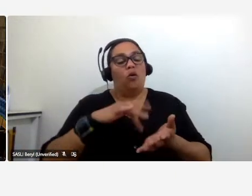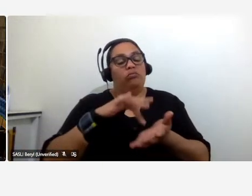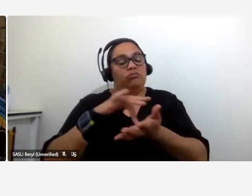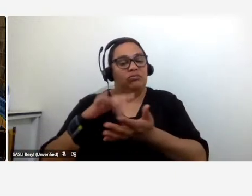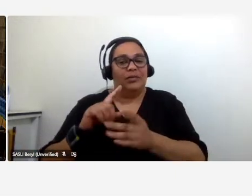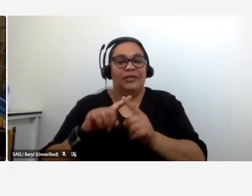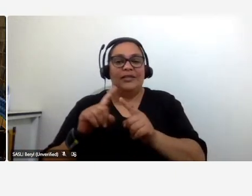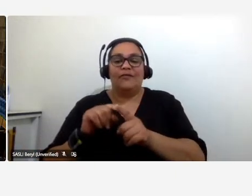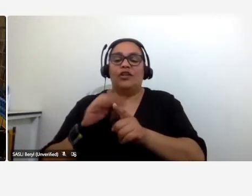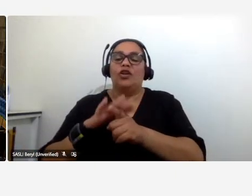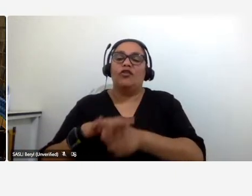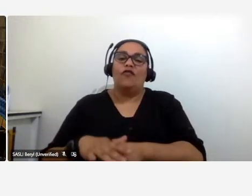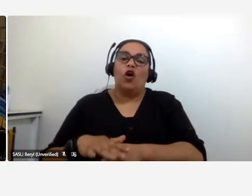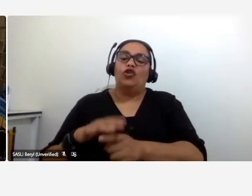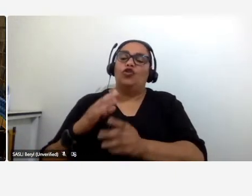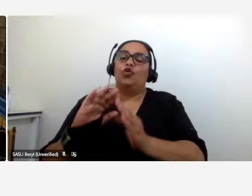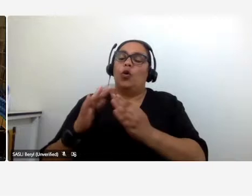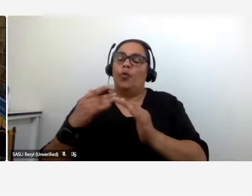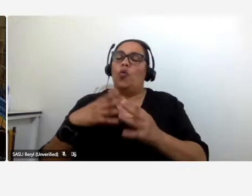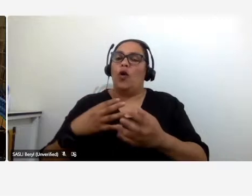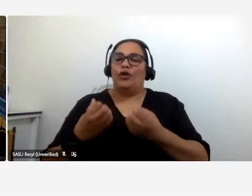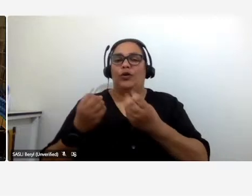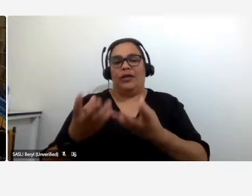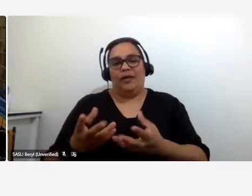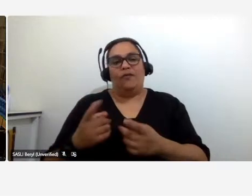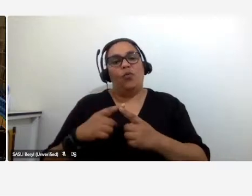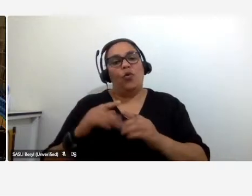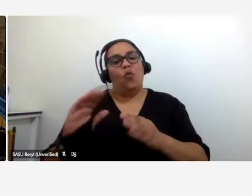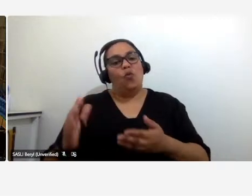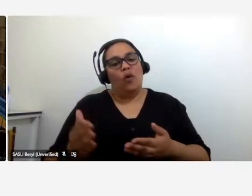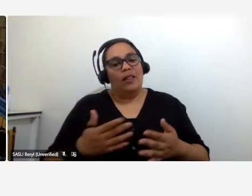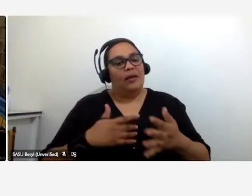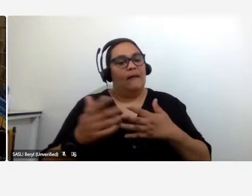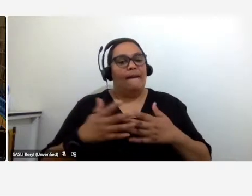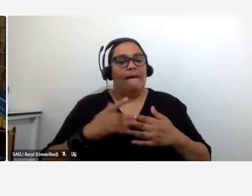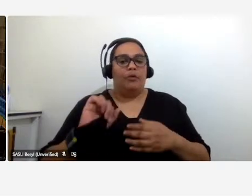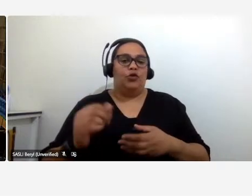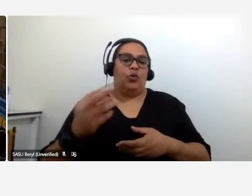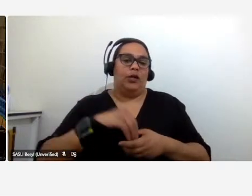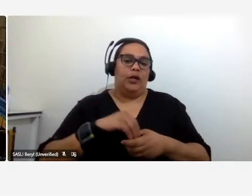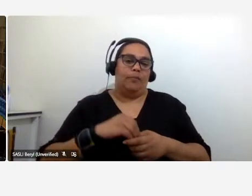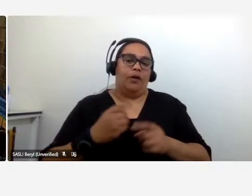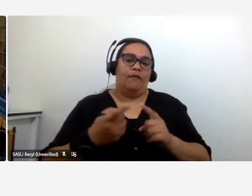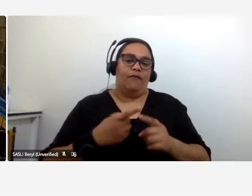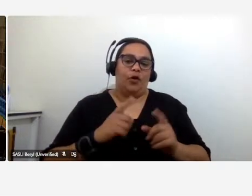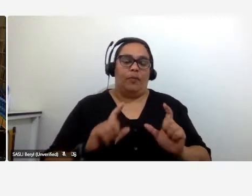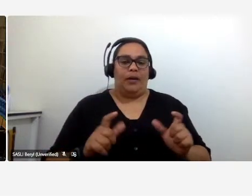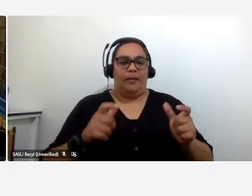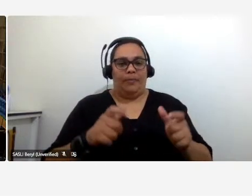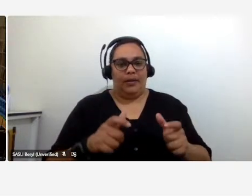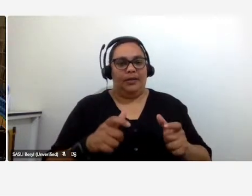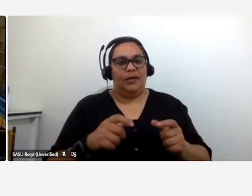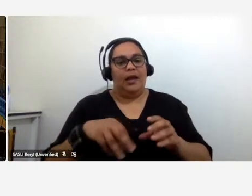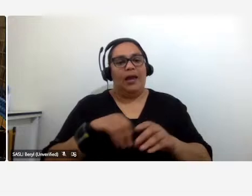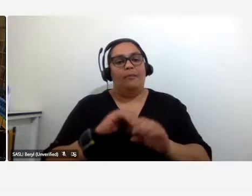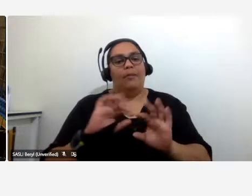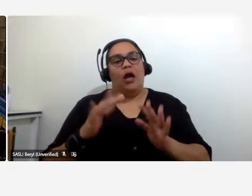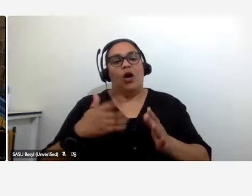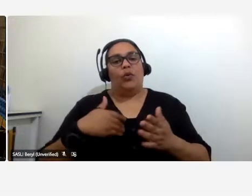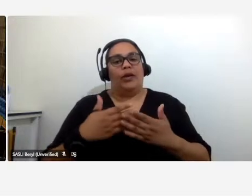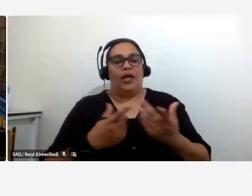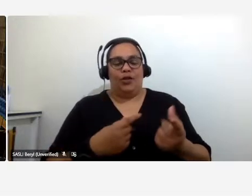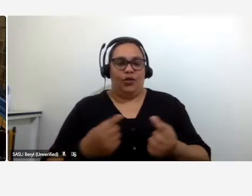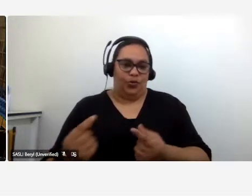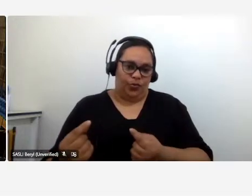the disadvantaged communities. And we welcome any inputs from the committee in terms of how we can do